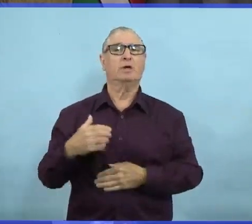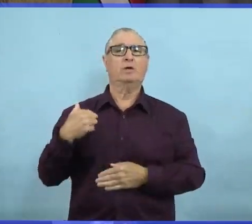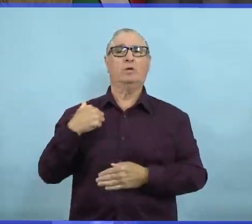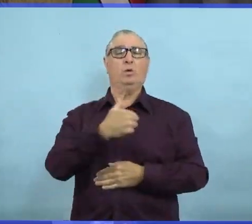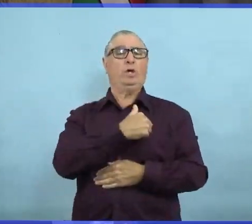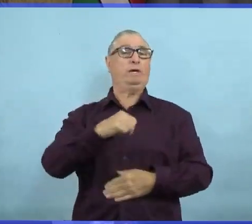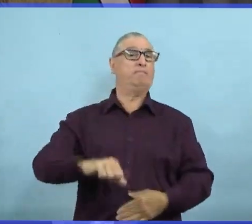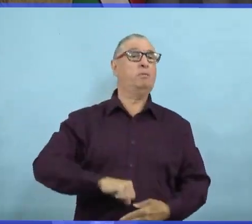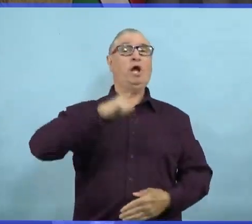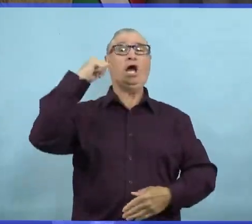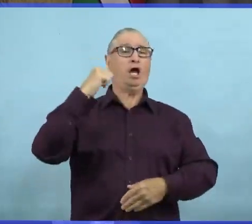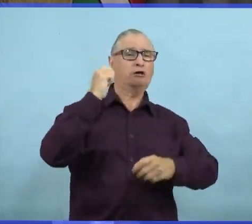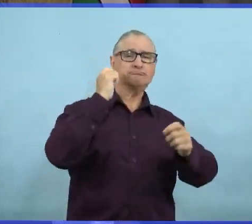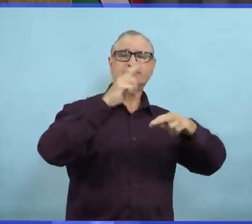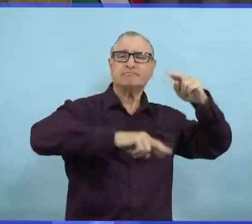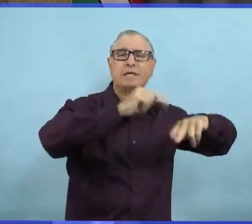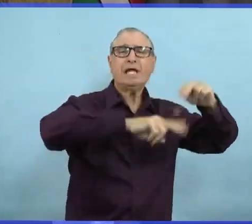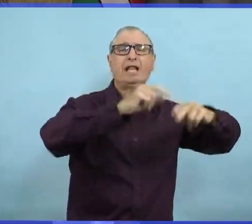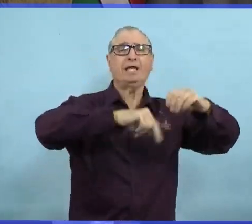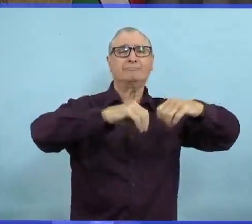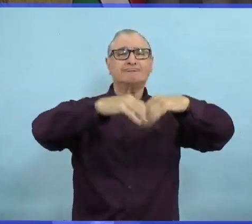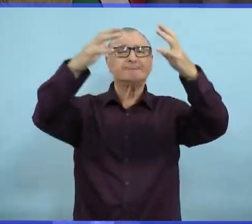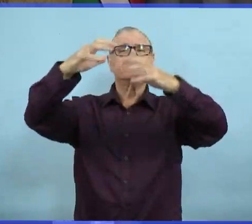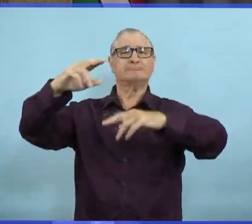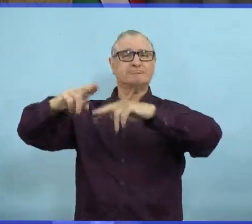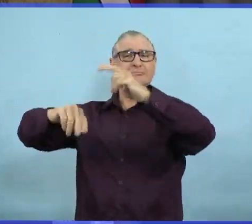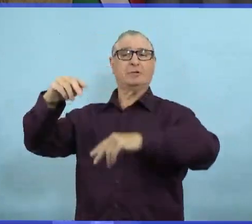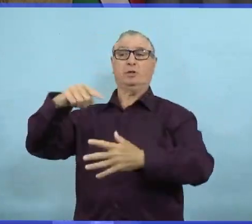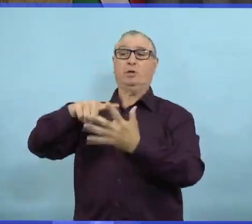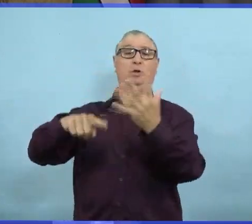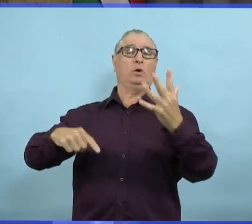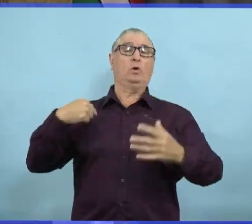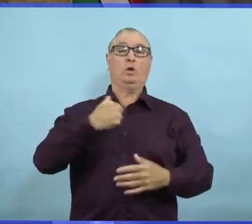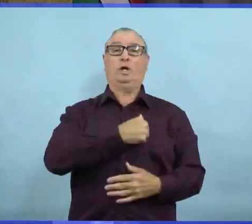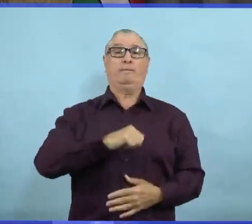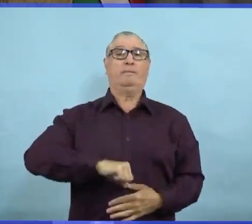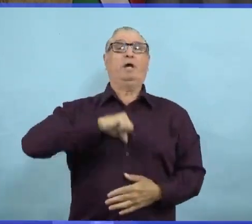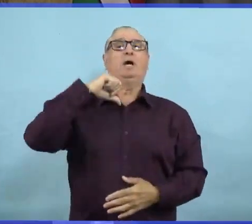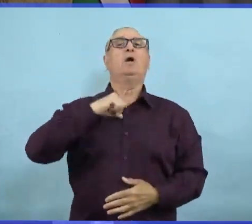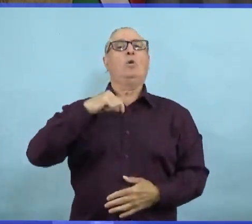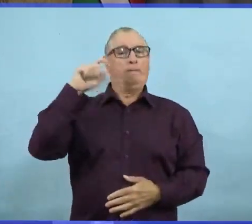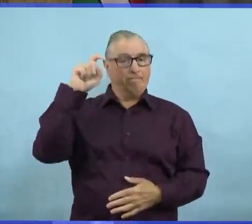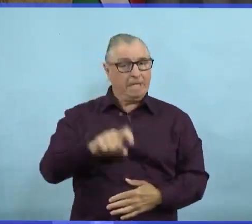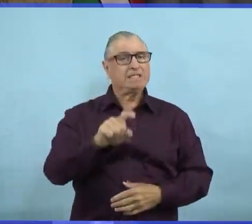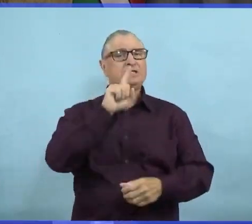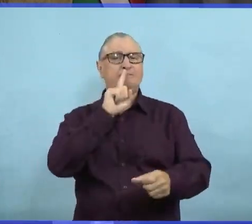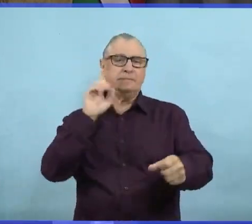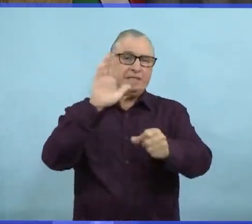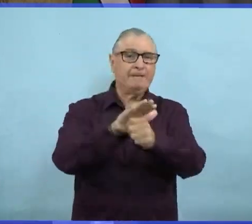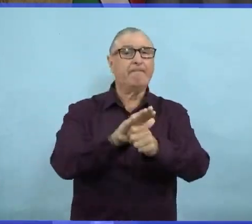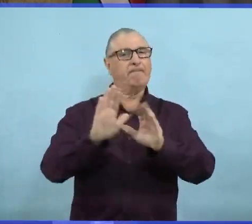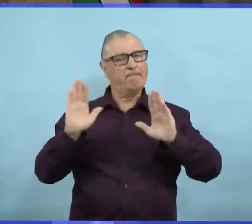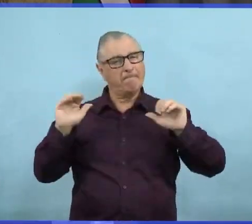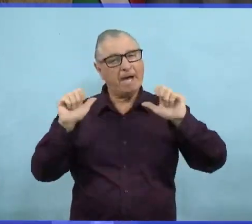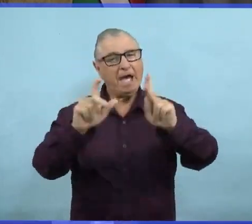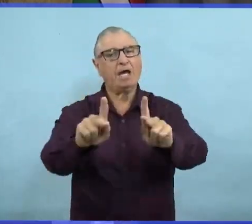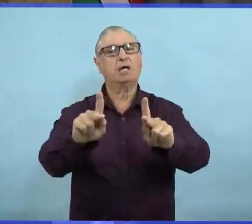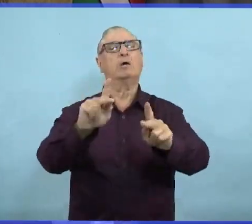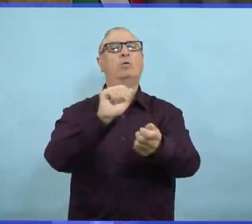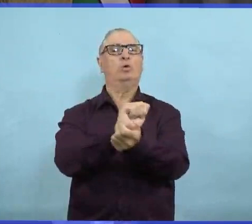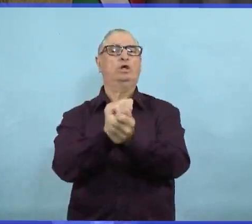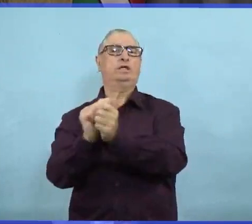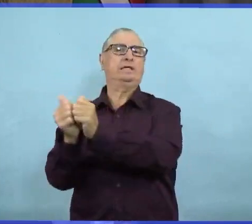to building as well, and yet again. Because what these people have done, our